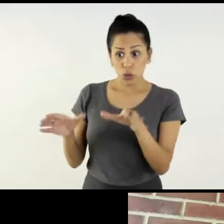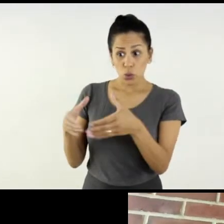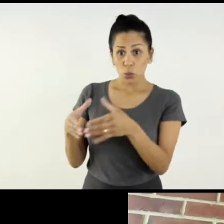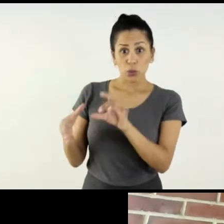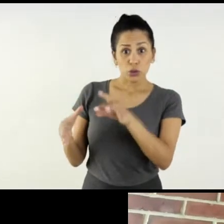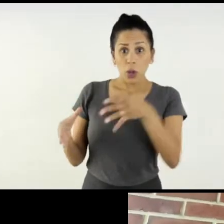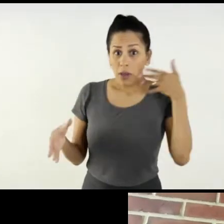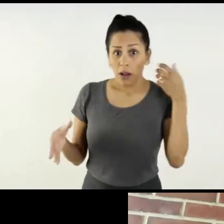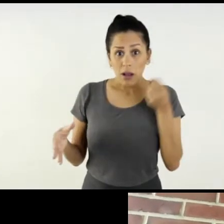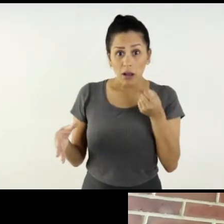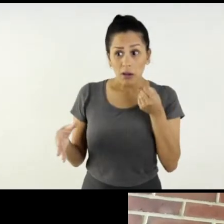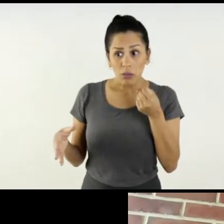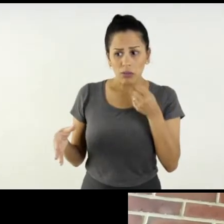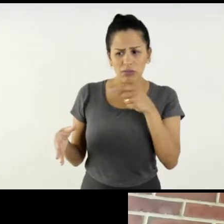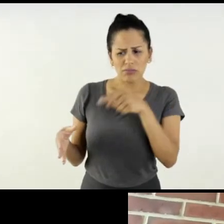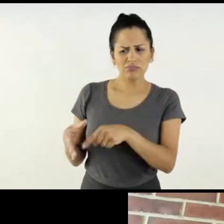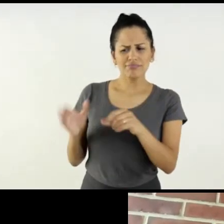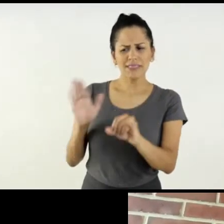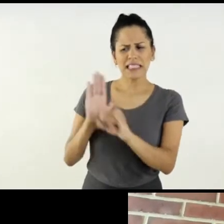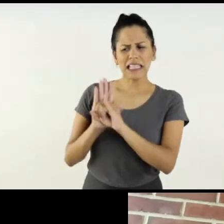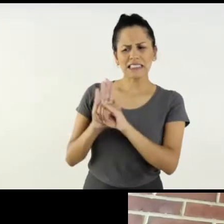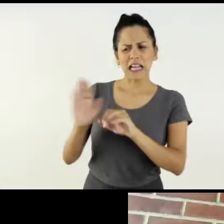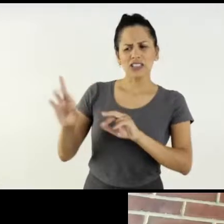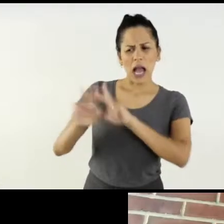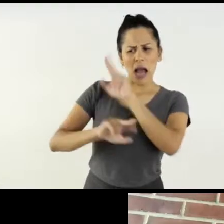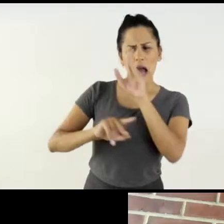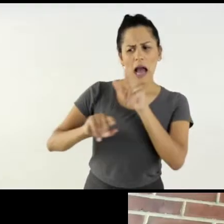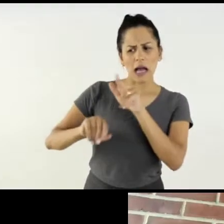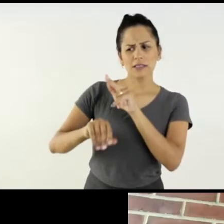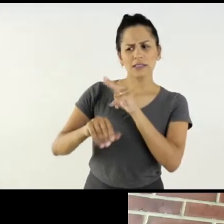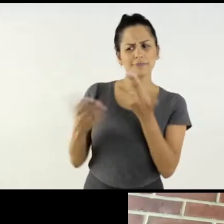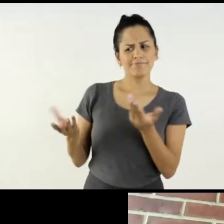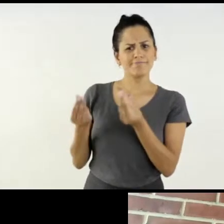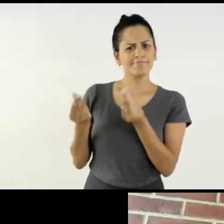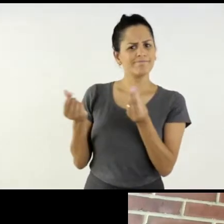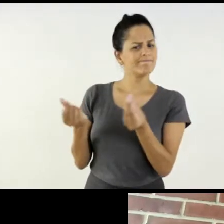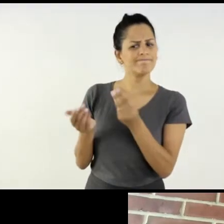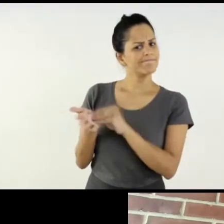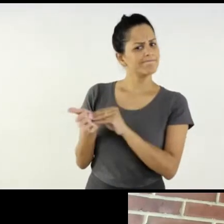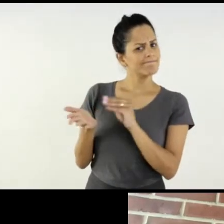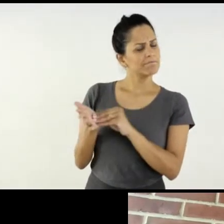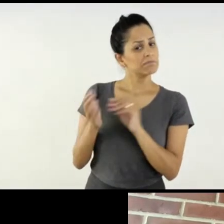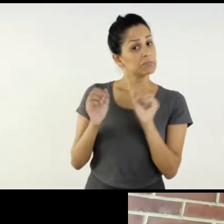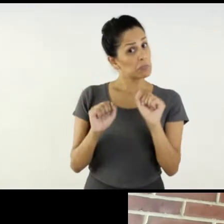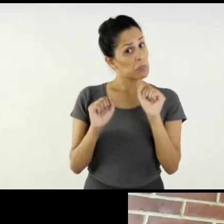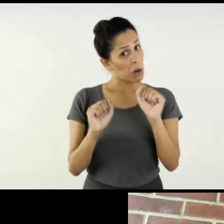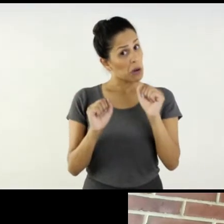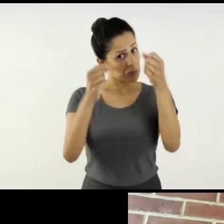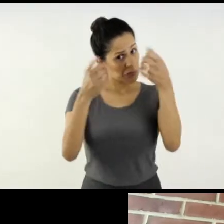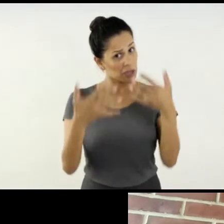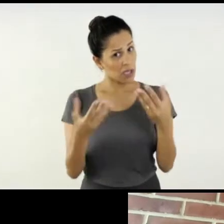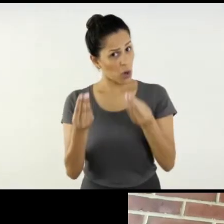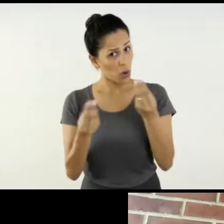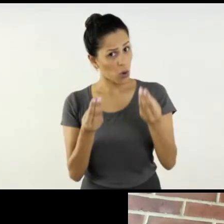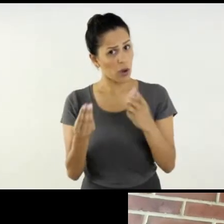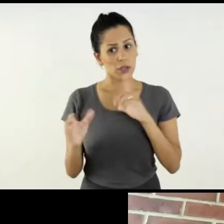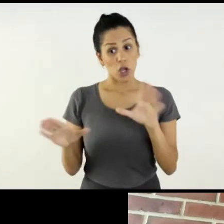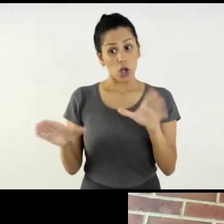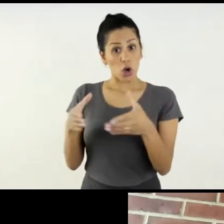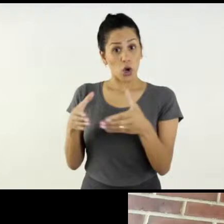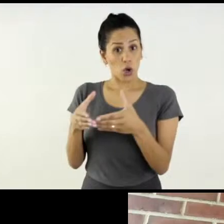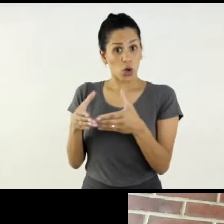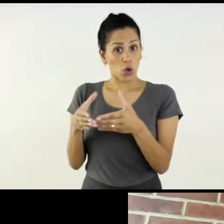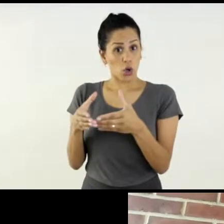So how does a separatist from the patriarchal order community function when it has